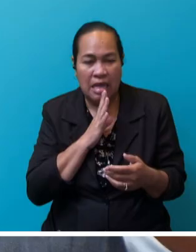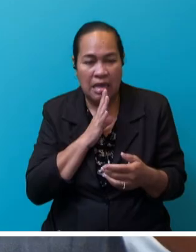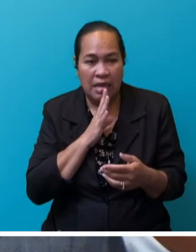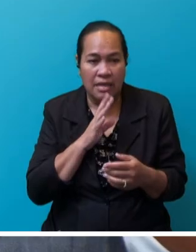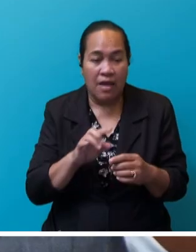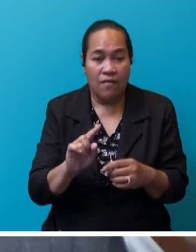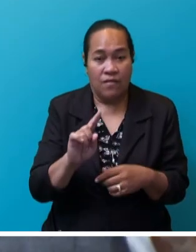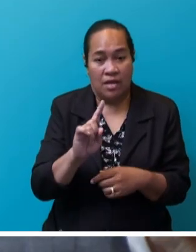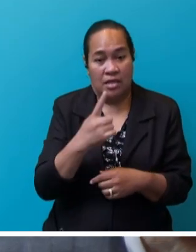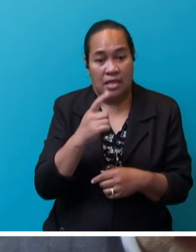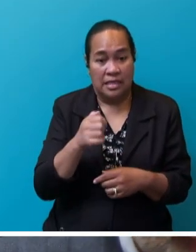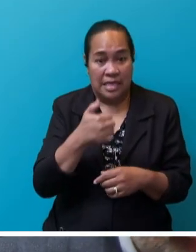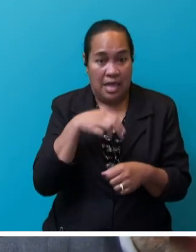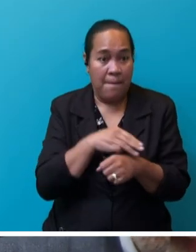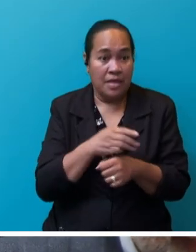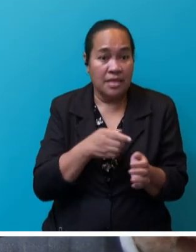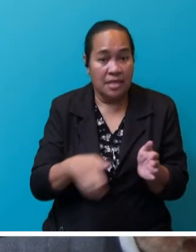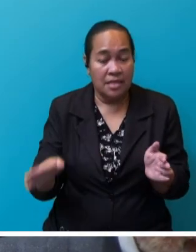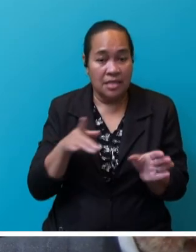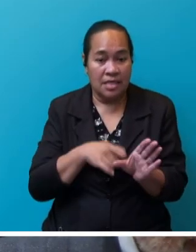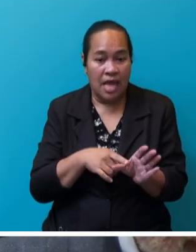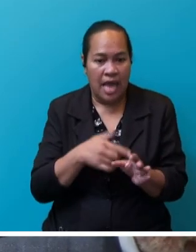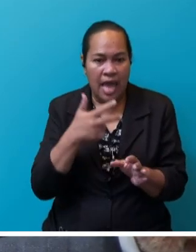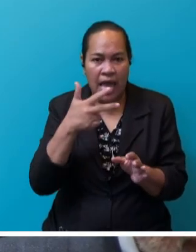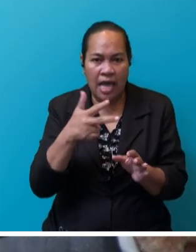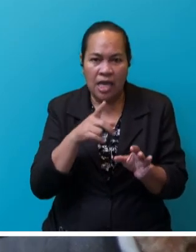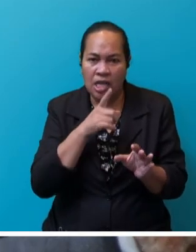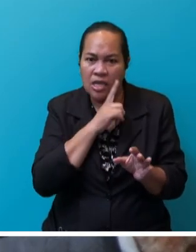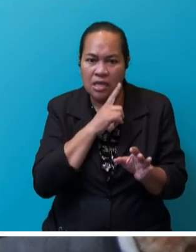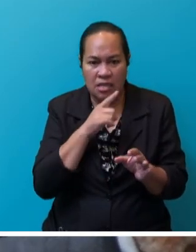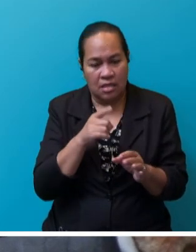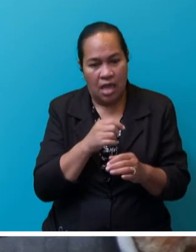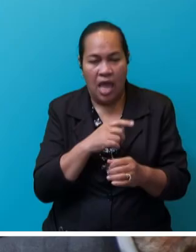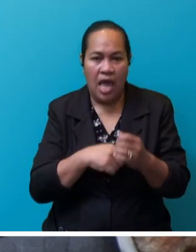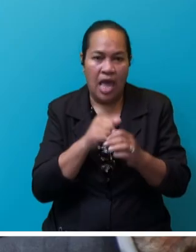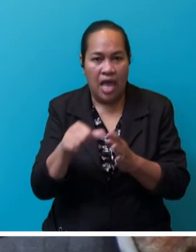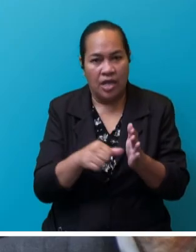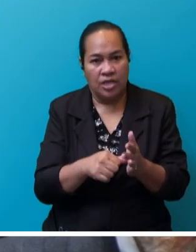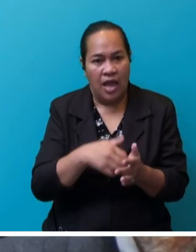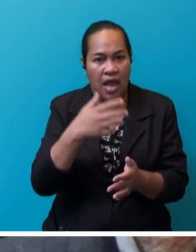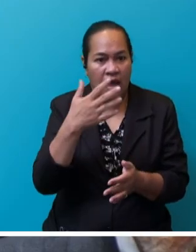6 months of this year, 8 girls under the age of 15 became mothers, while another